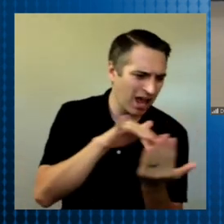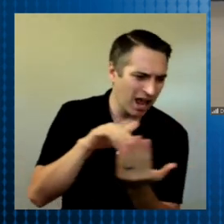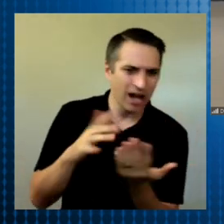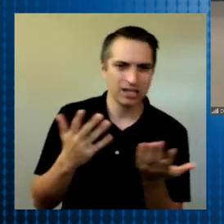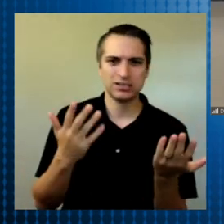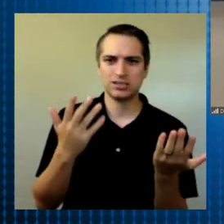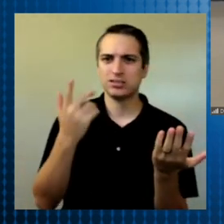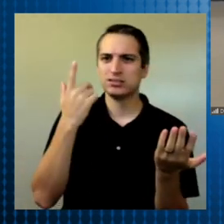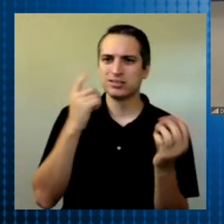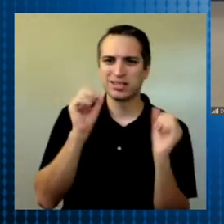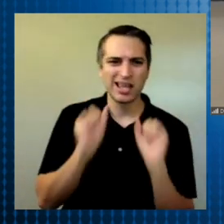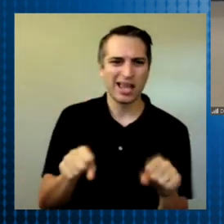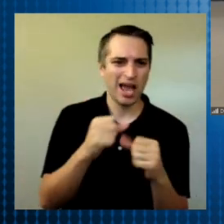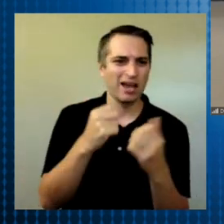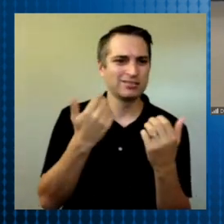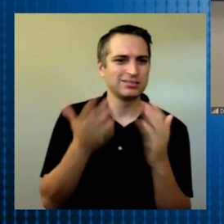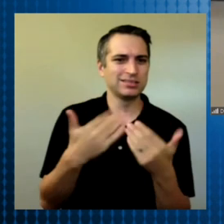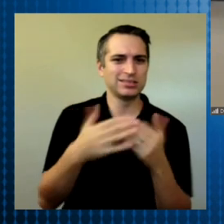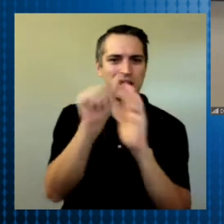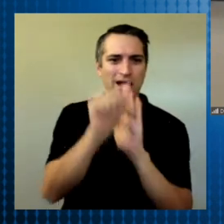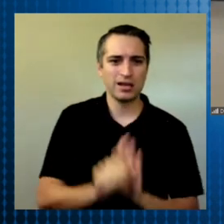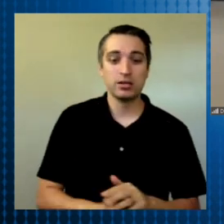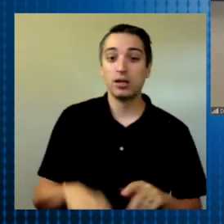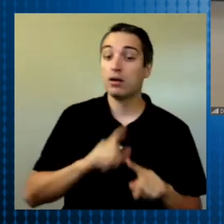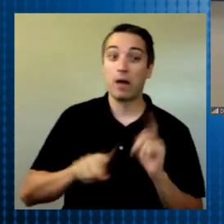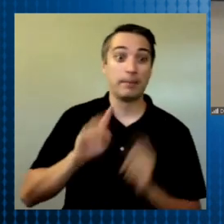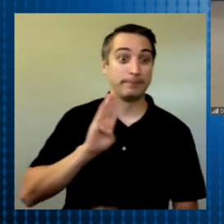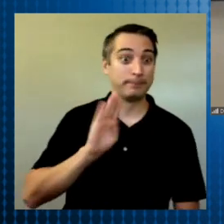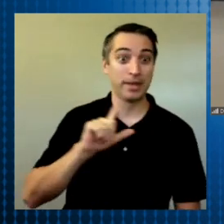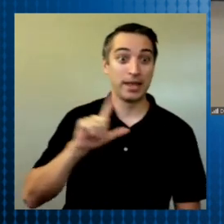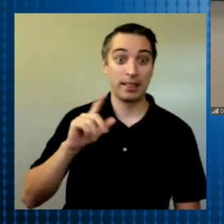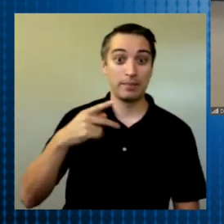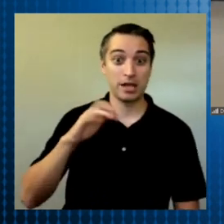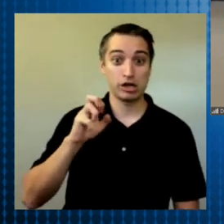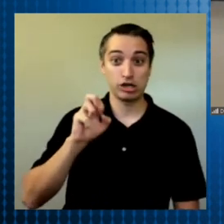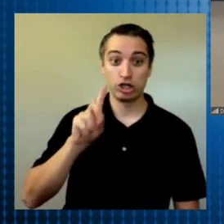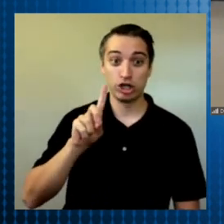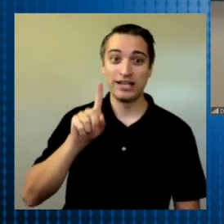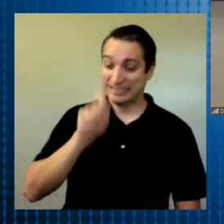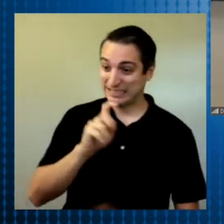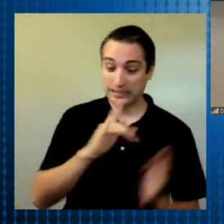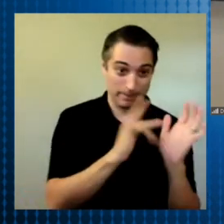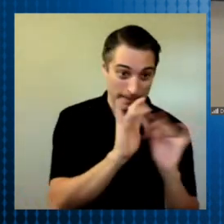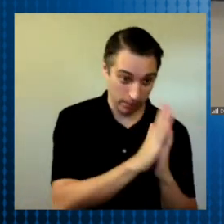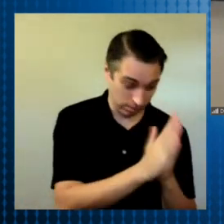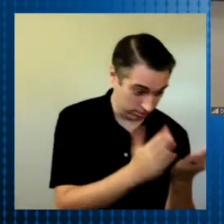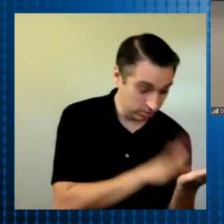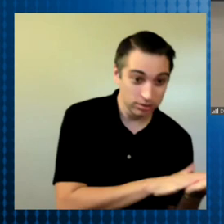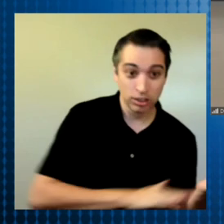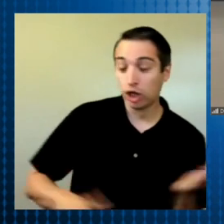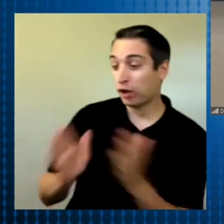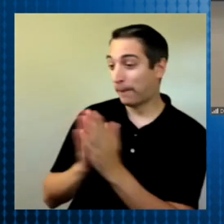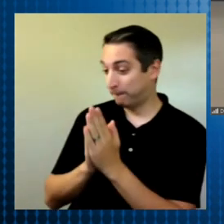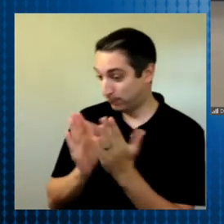Pickard, who has to get the Bible out, spend 3 weeks prepping for the exam, and then pray